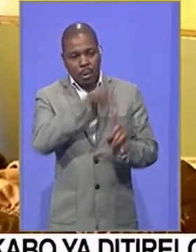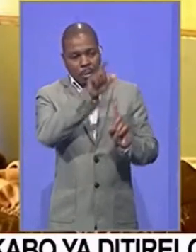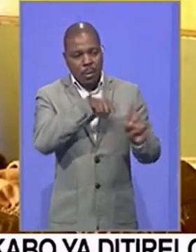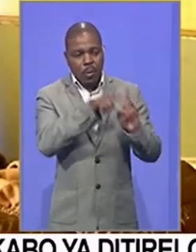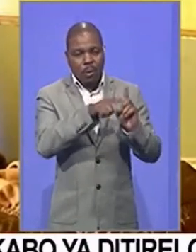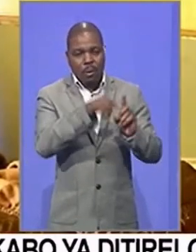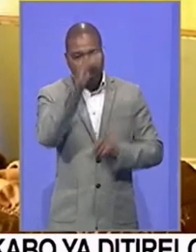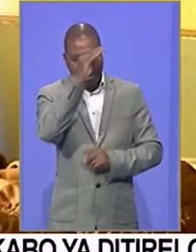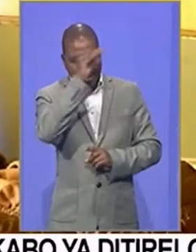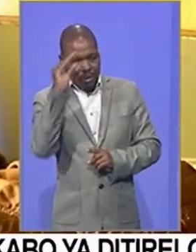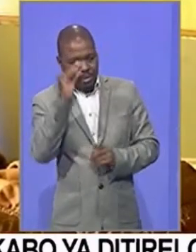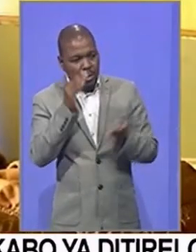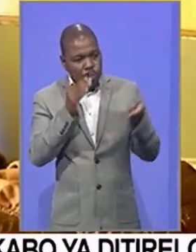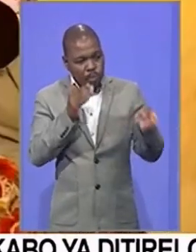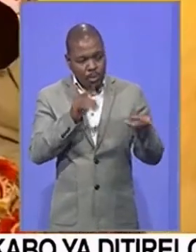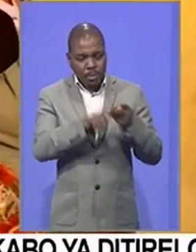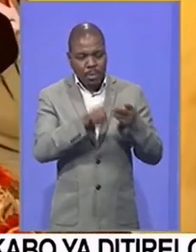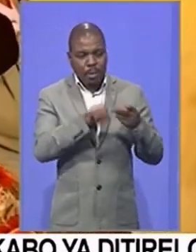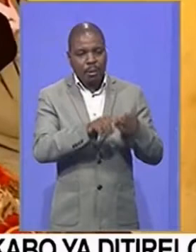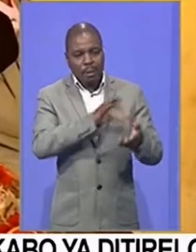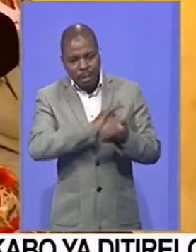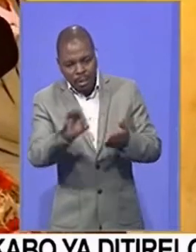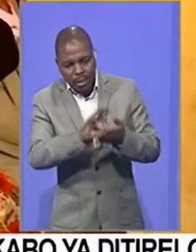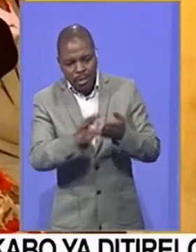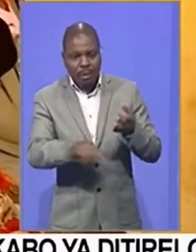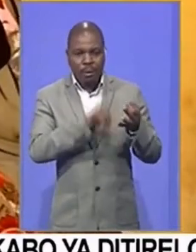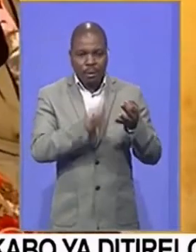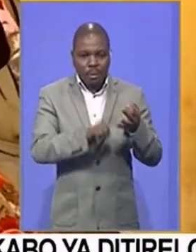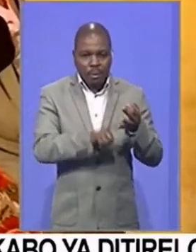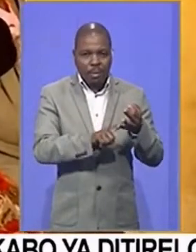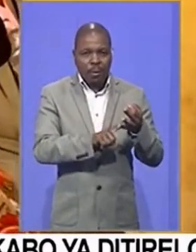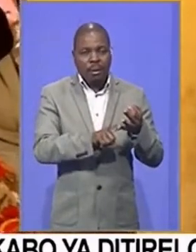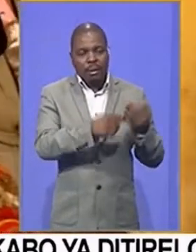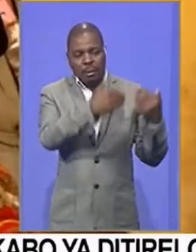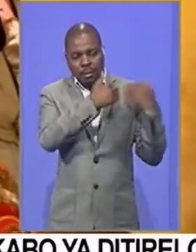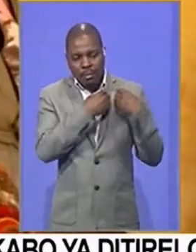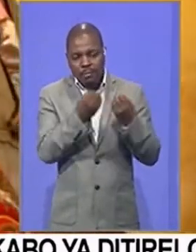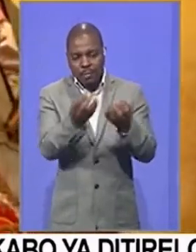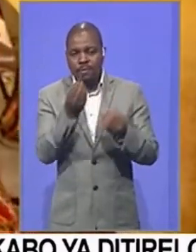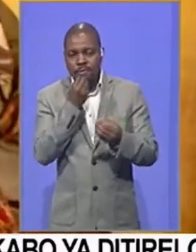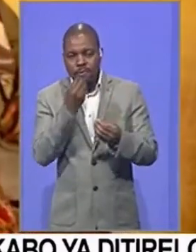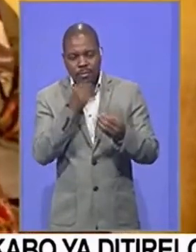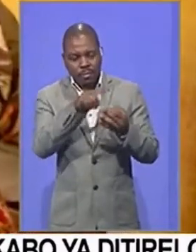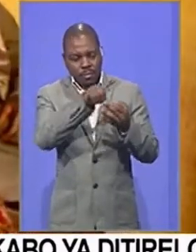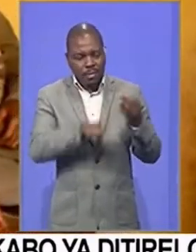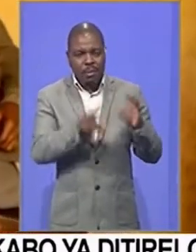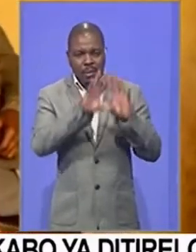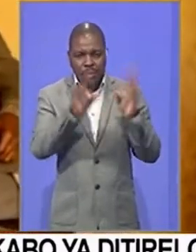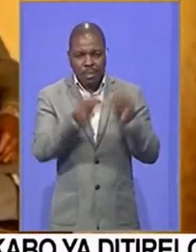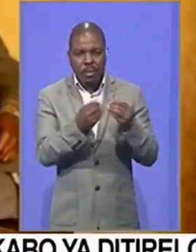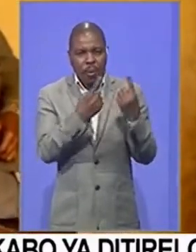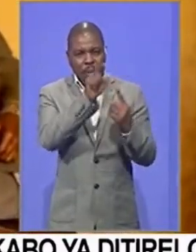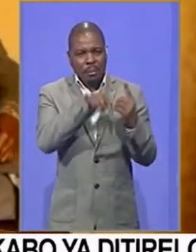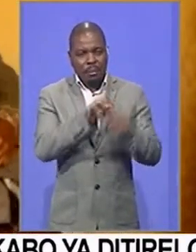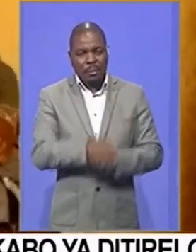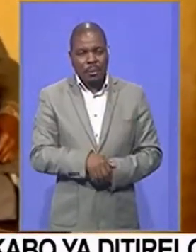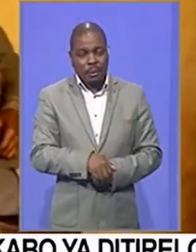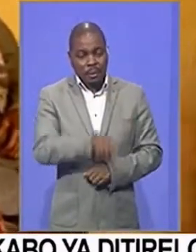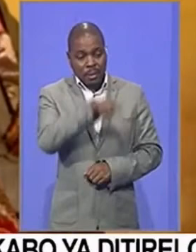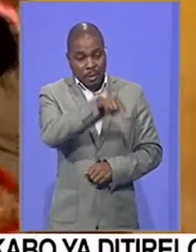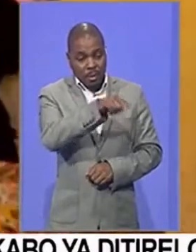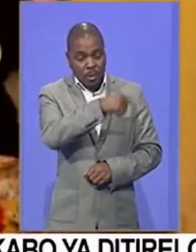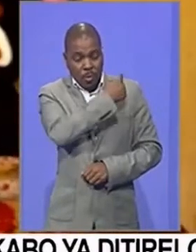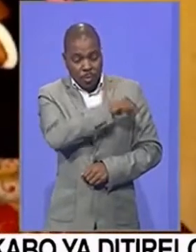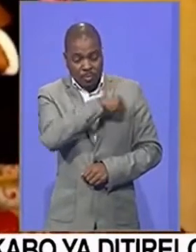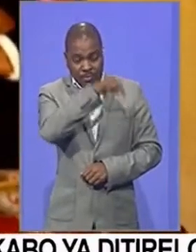nurse ebile e le cleanera a ebile a fa ba le tša oja yalo mo Mogalakwena mo dipetleleng